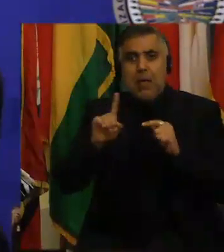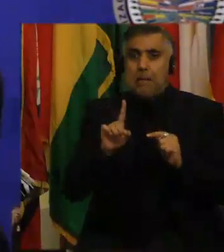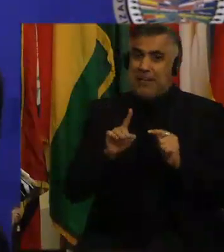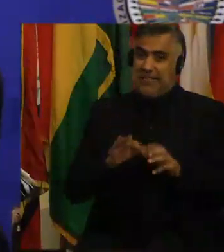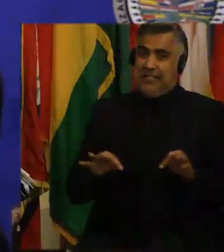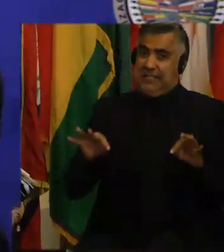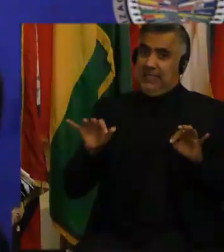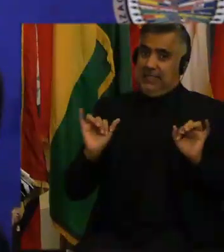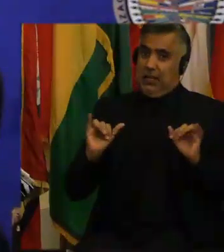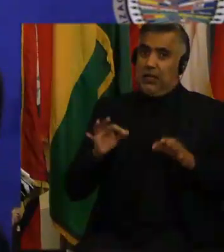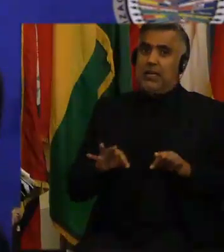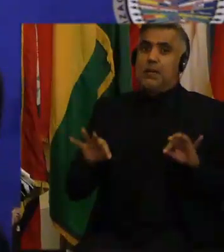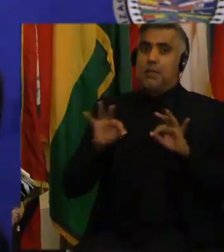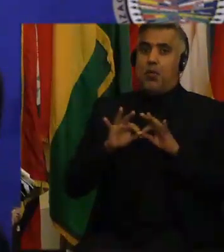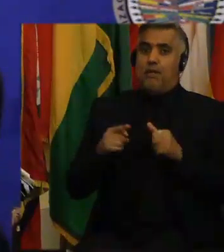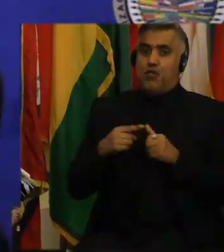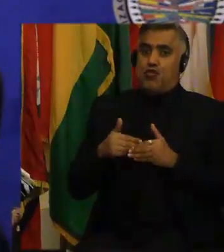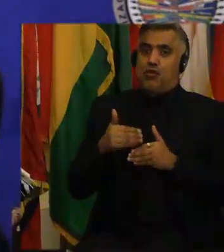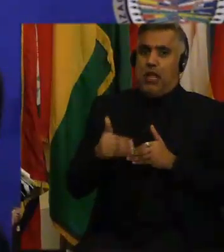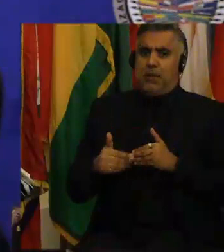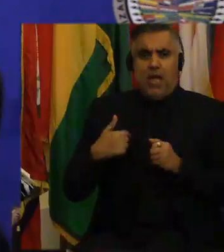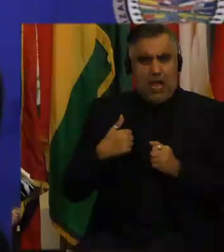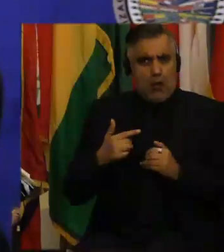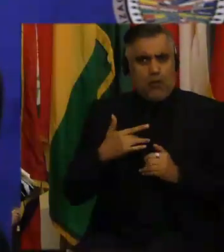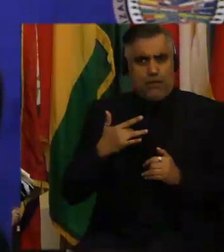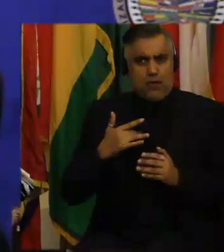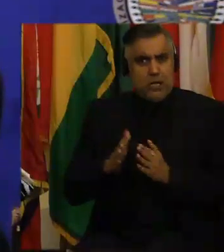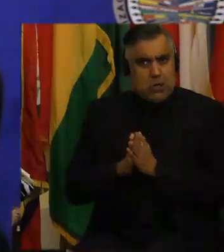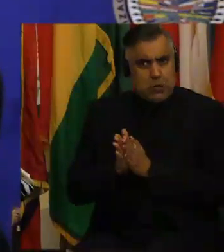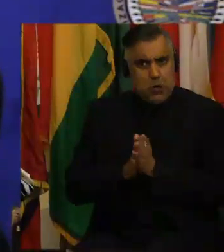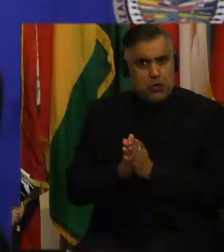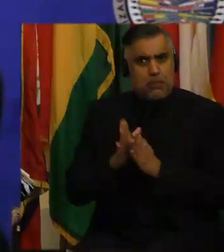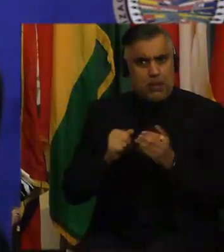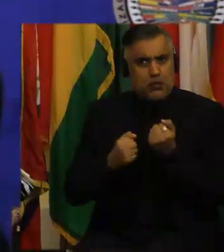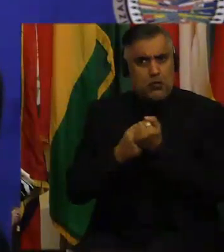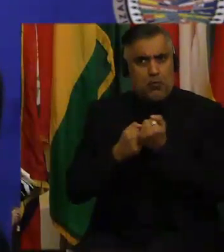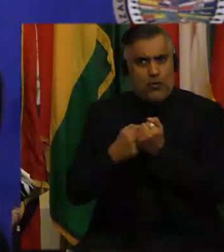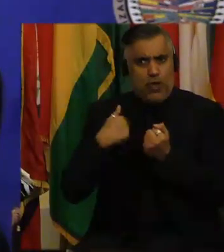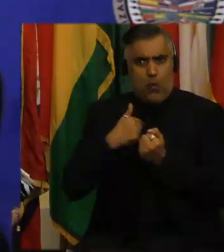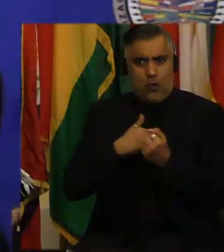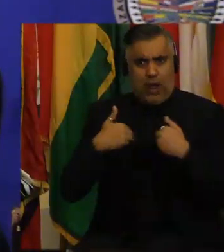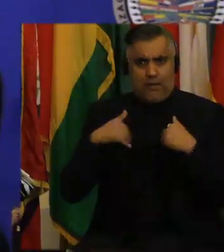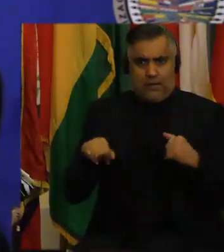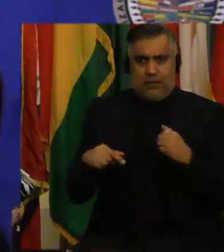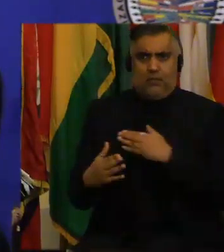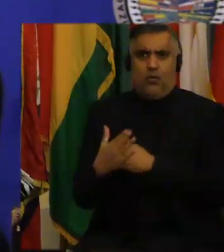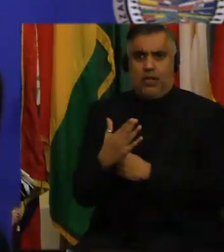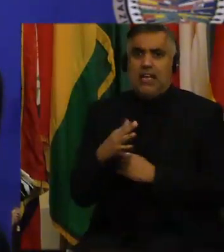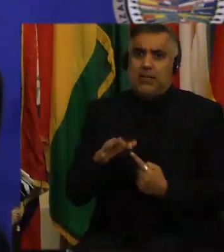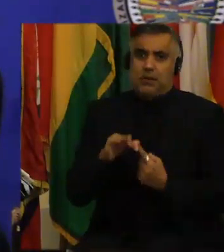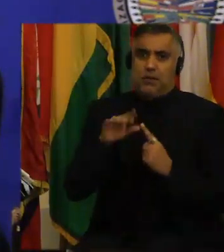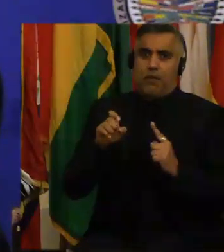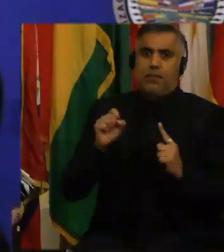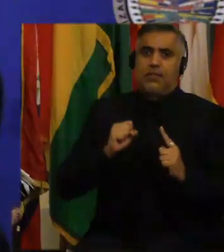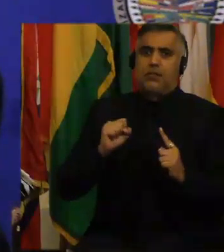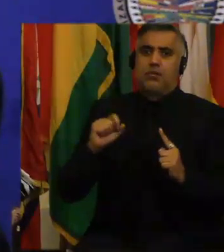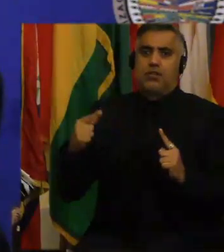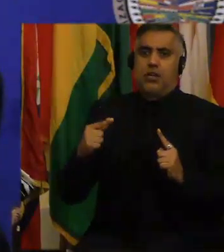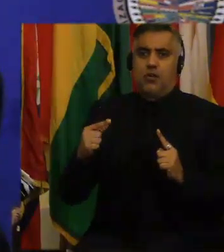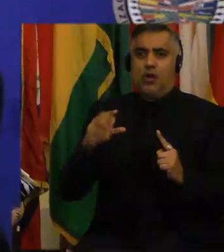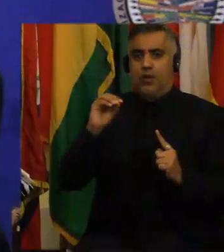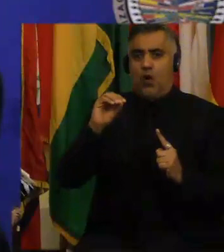step, and we are very much encouraged by support that we have received this morning by the Secretary General of Organization